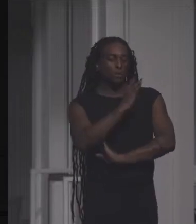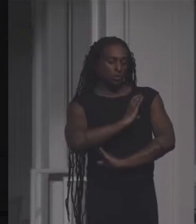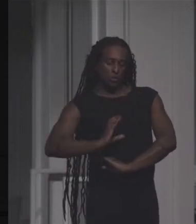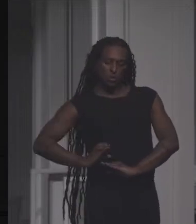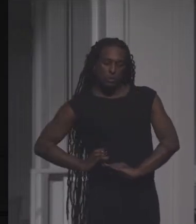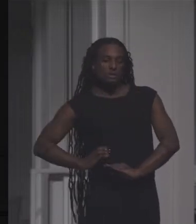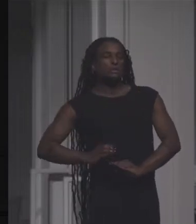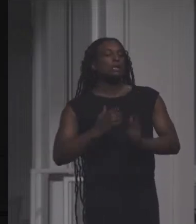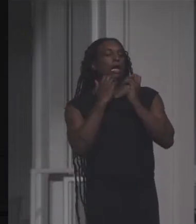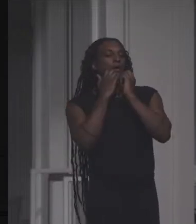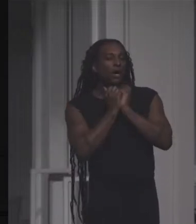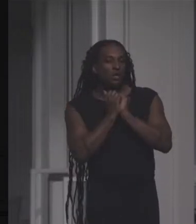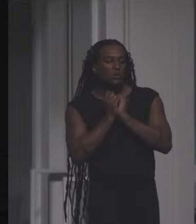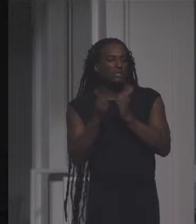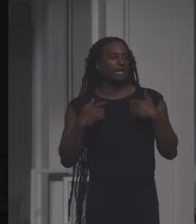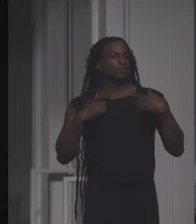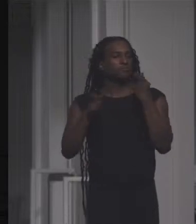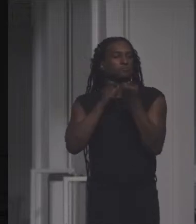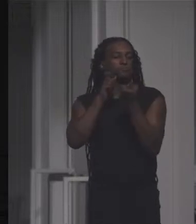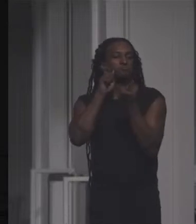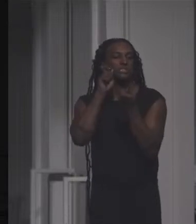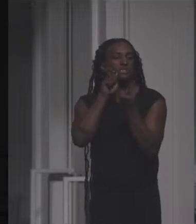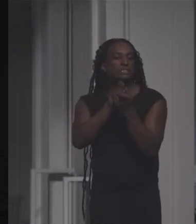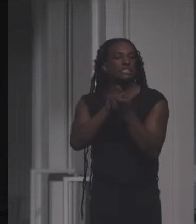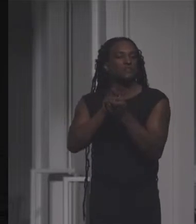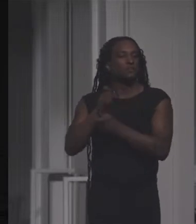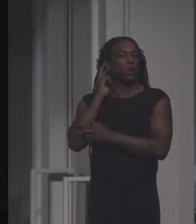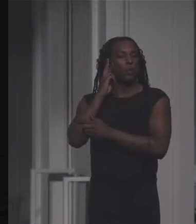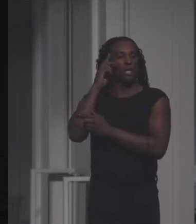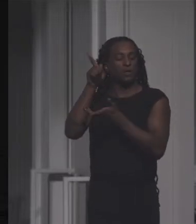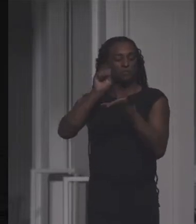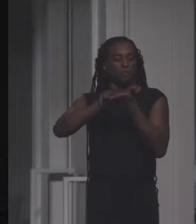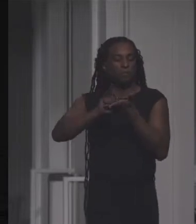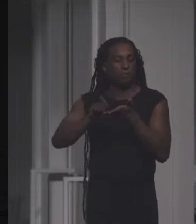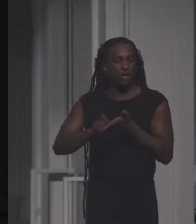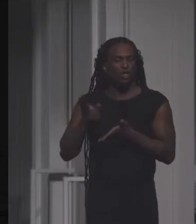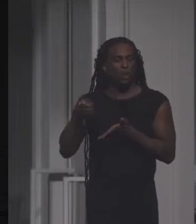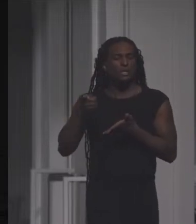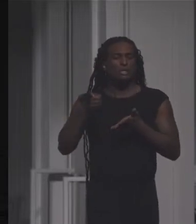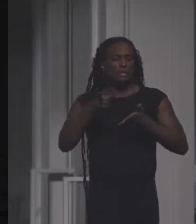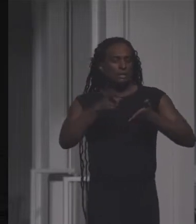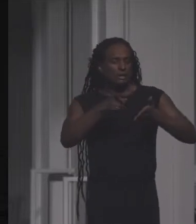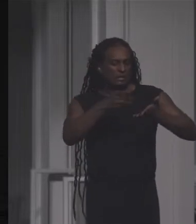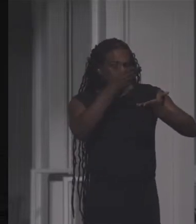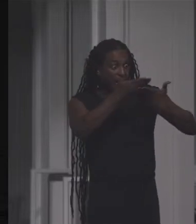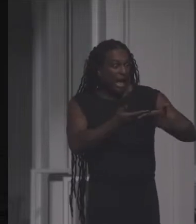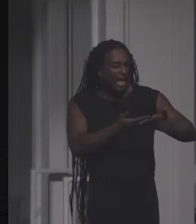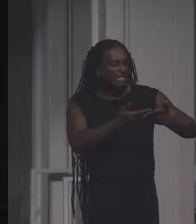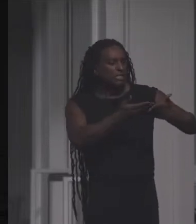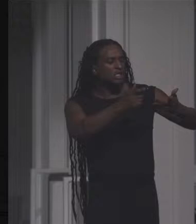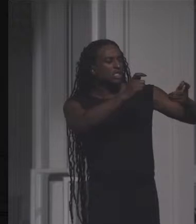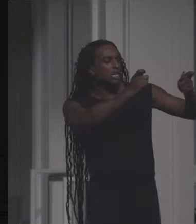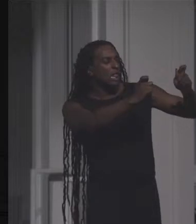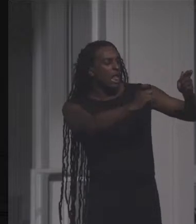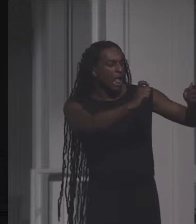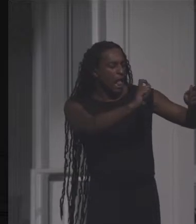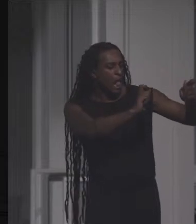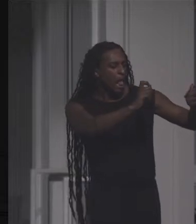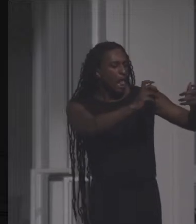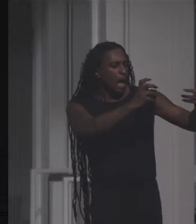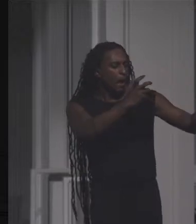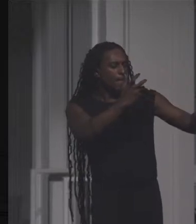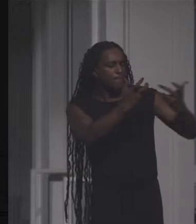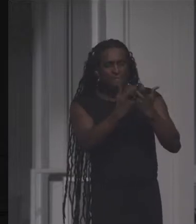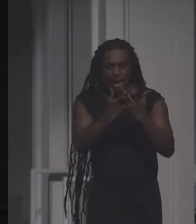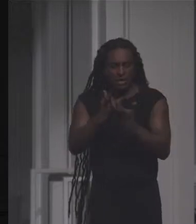very particular agenda. So he shaved and shaped his facts to fit that agenda, and